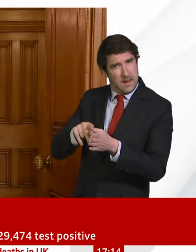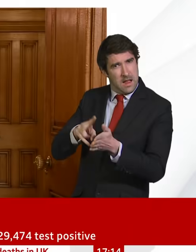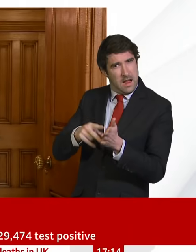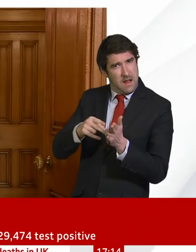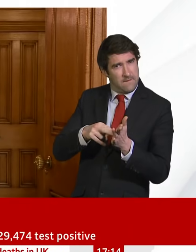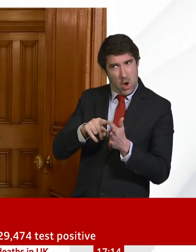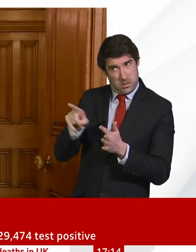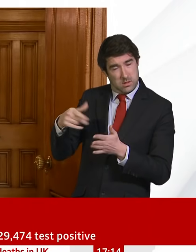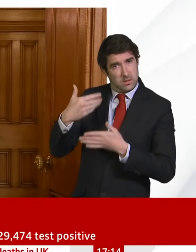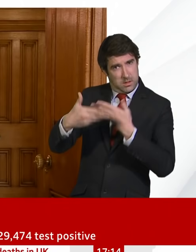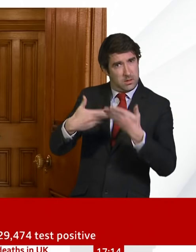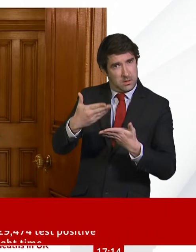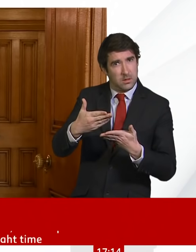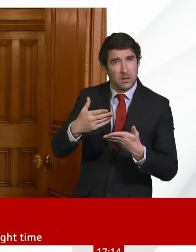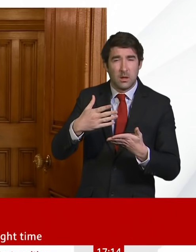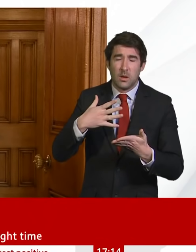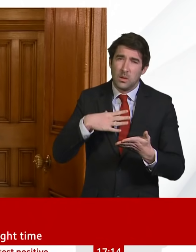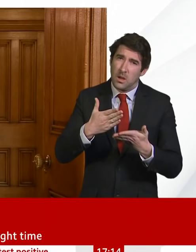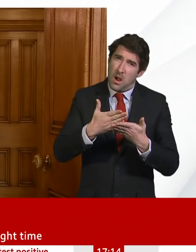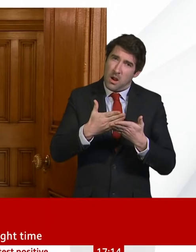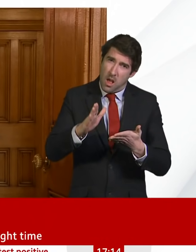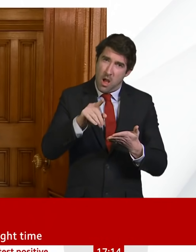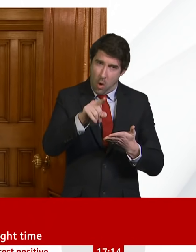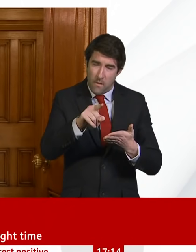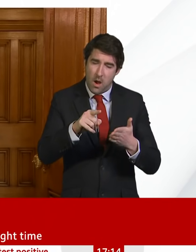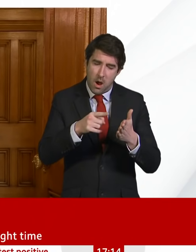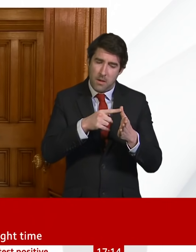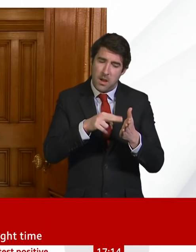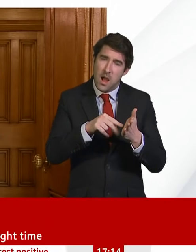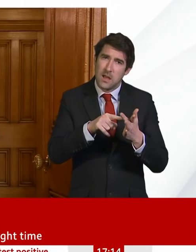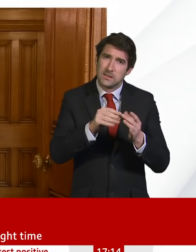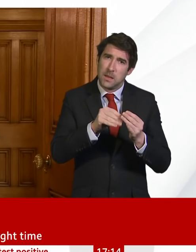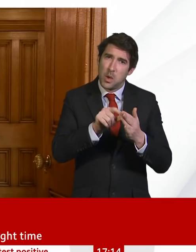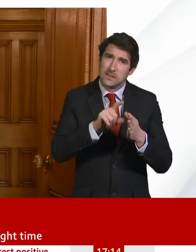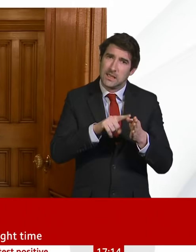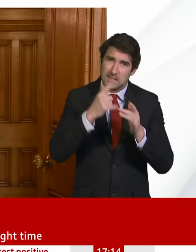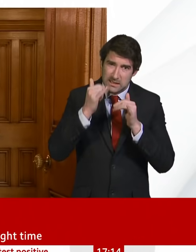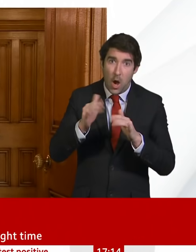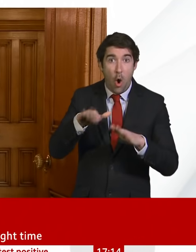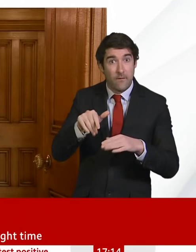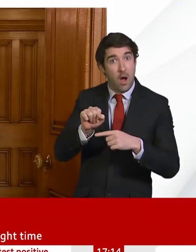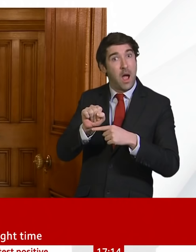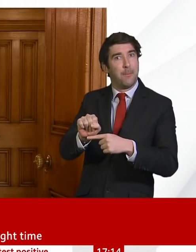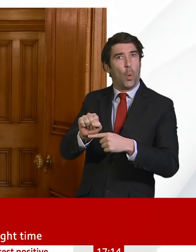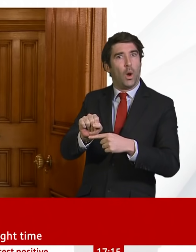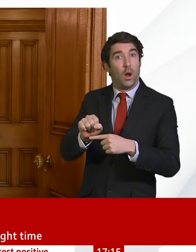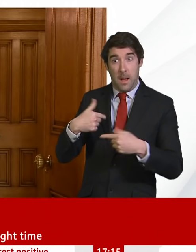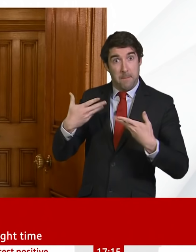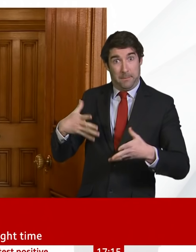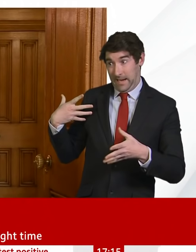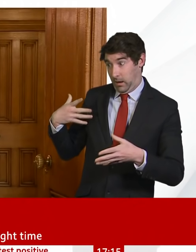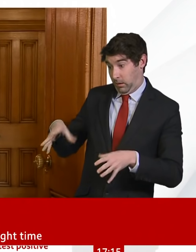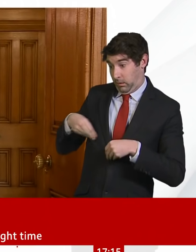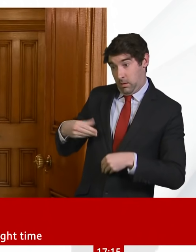You made particular reference to the antibody tests. I mean, what I can say on that is, of course, we are urgently evaluating that test, and it